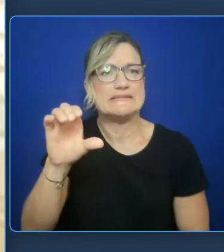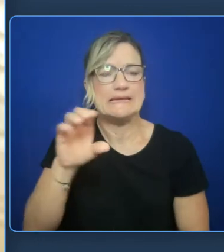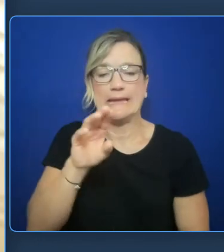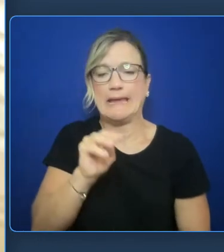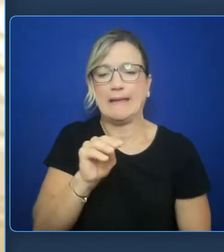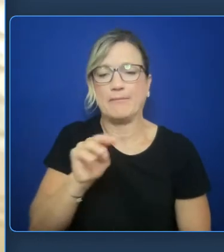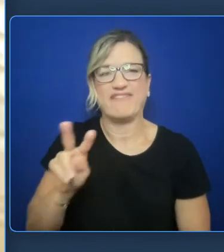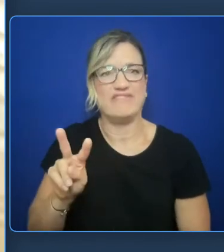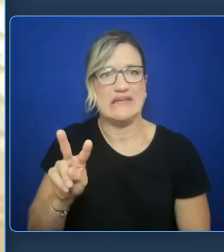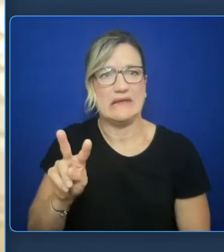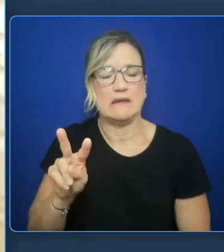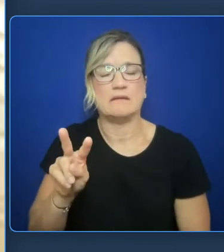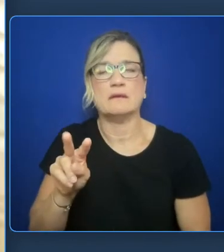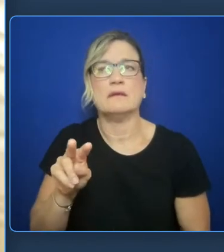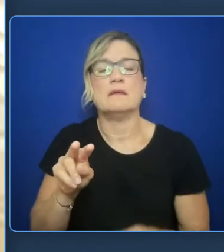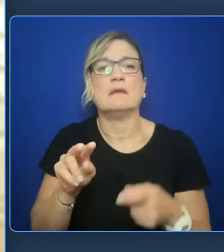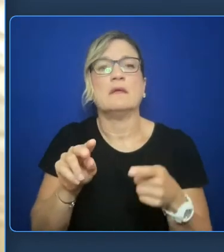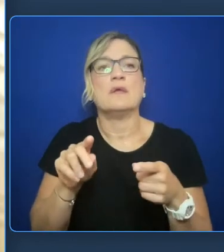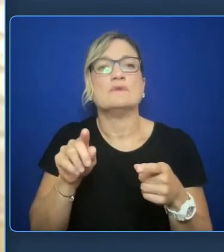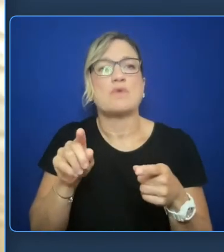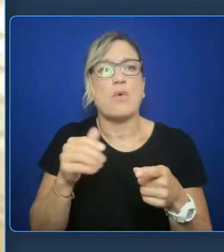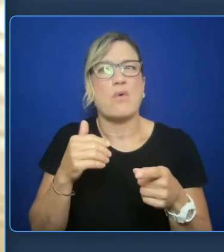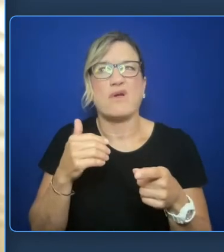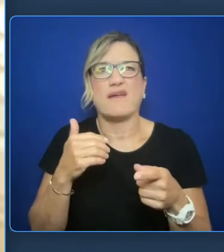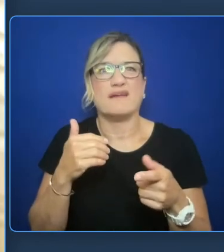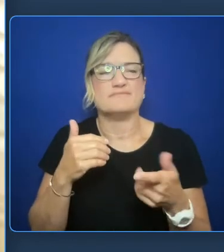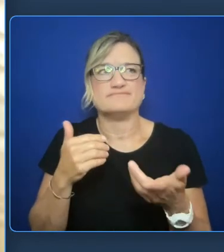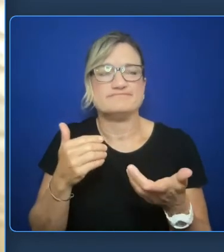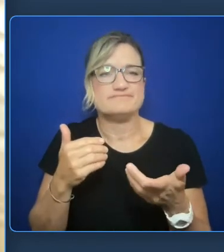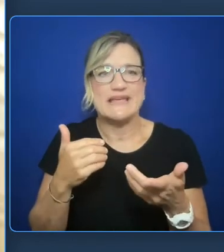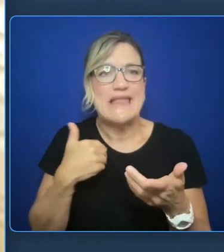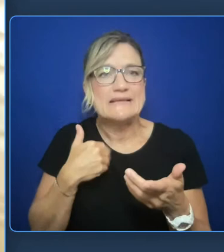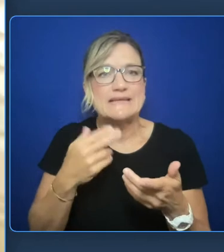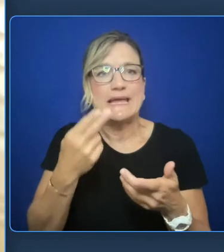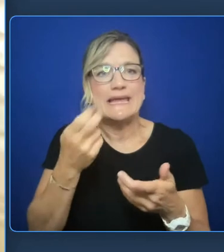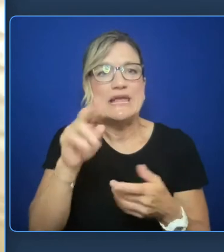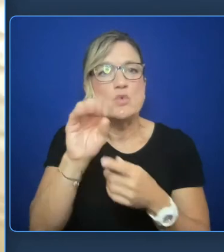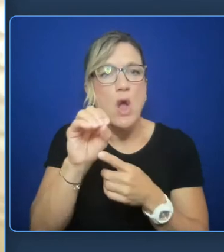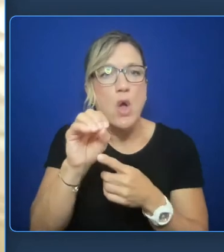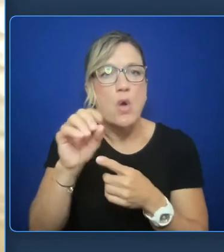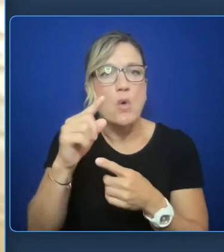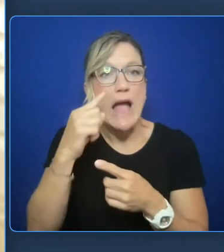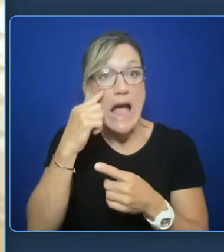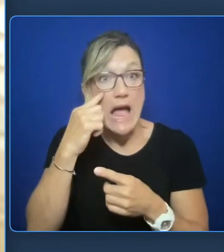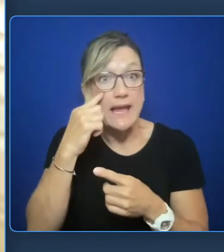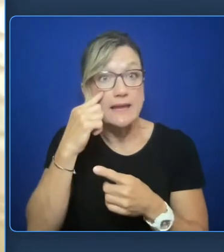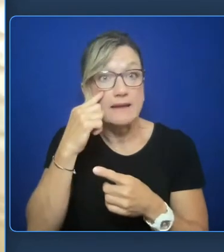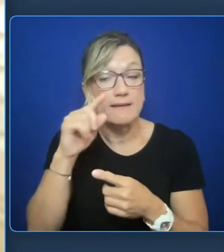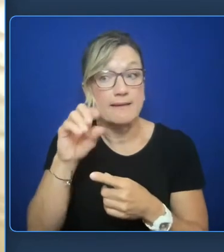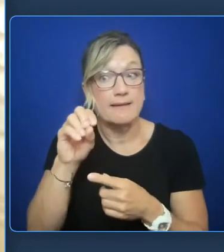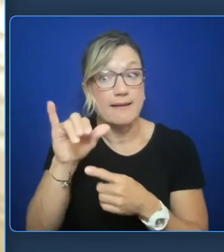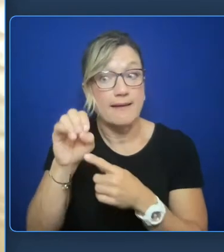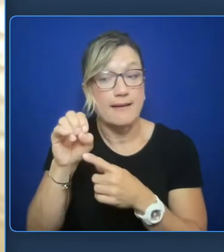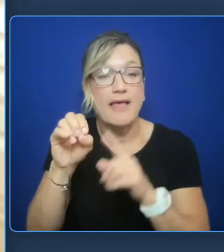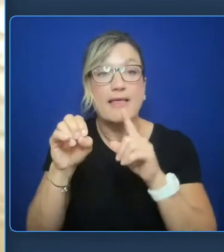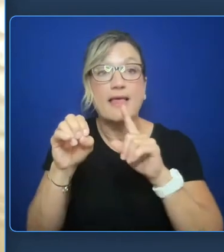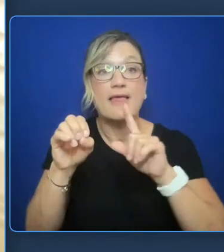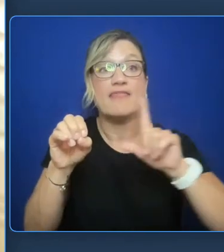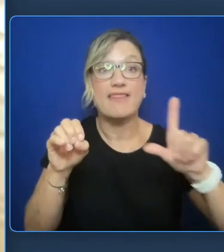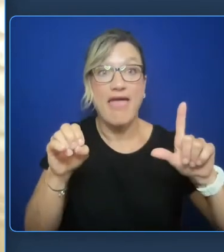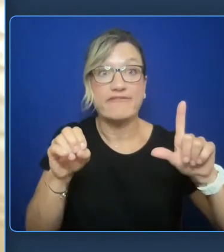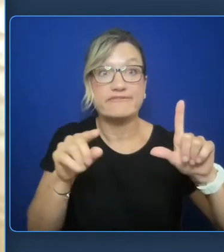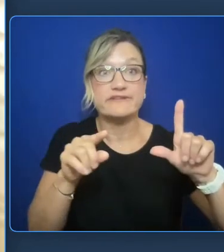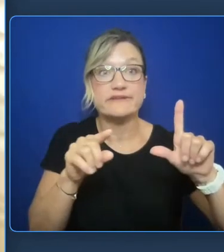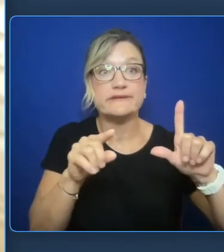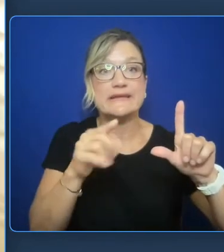MV. And so what it does is it basically has a hero eye So typically that's going to be the left eye is going to be the